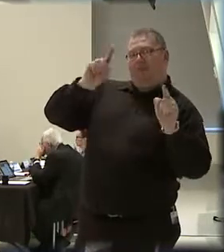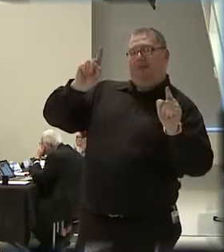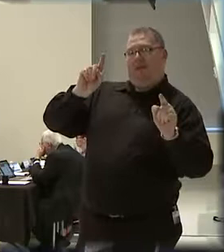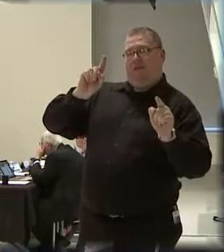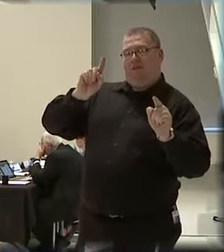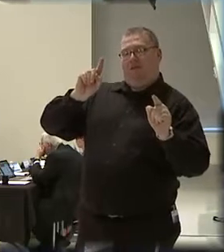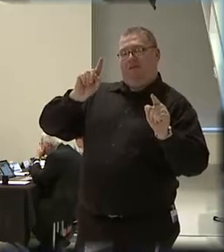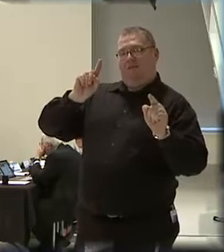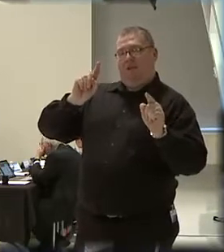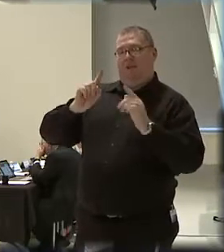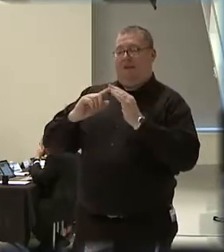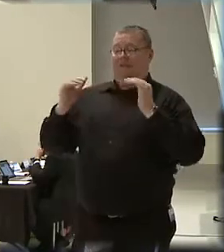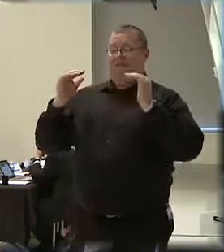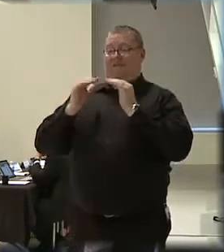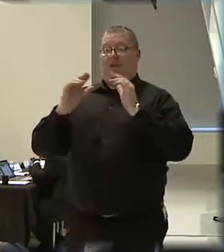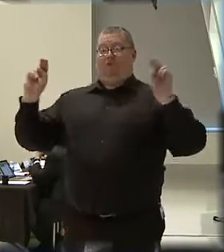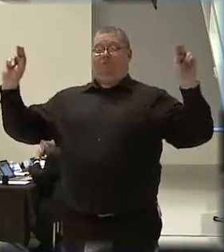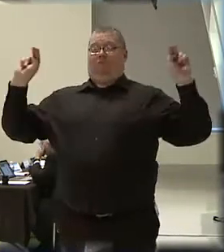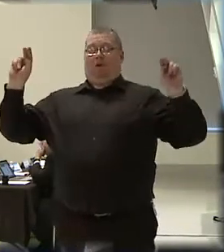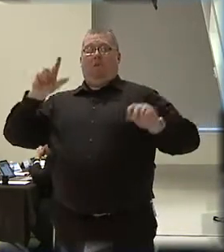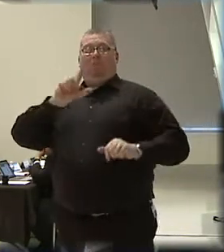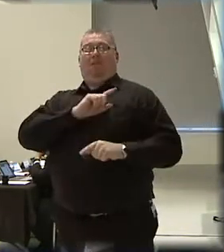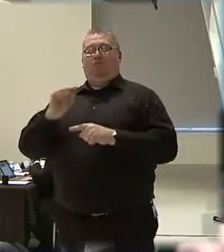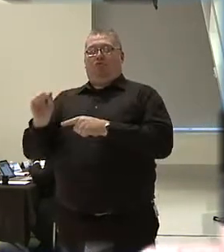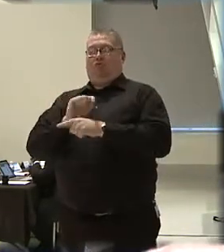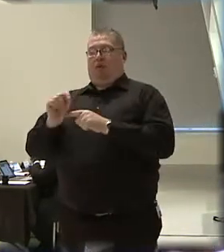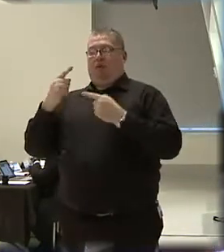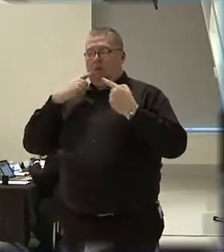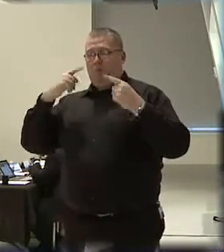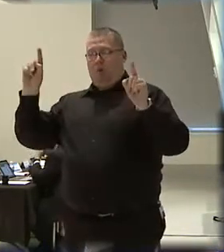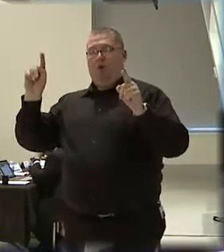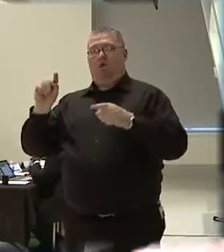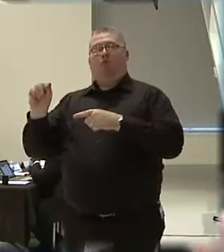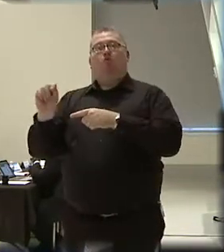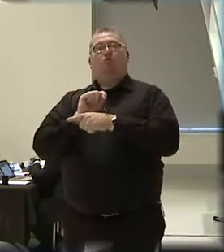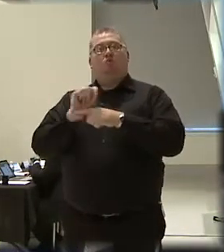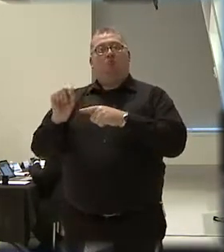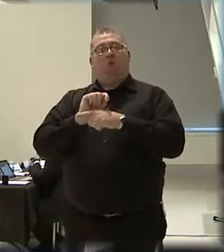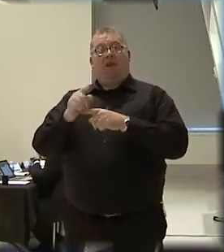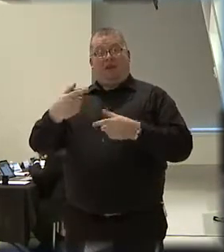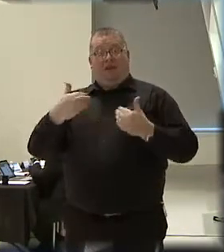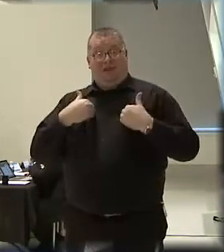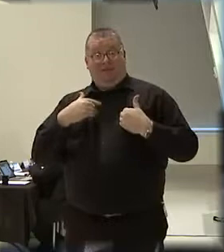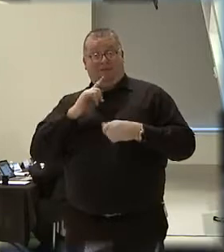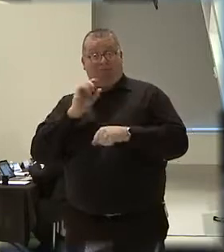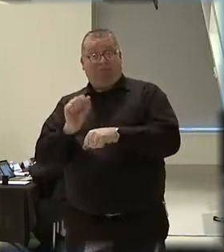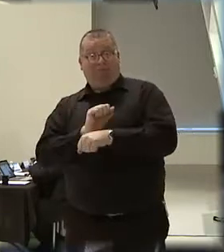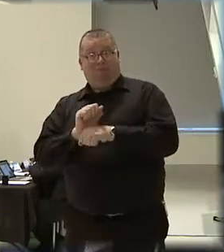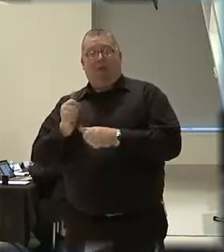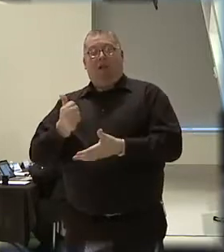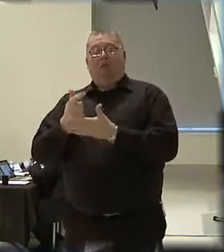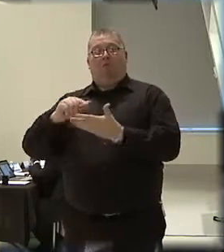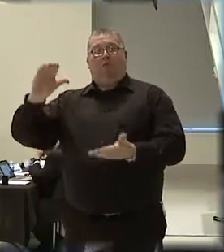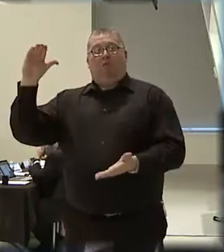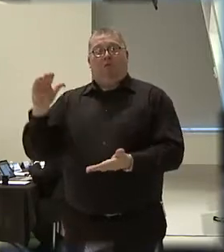fair and impartial policing training is working, your training, if you have any, regarding